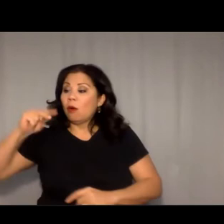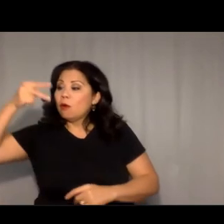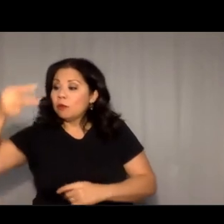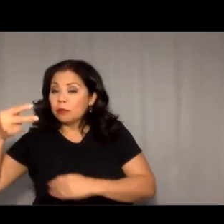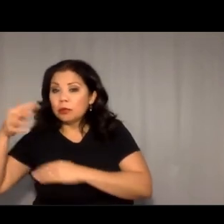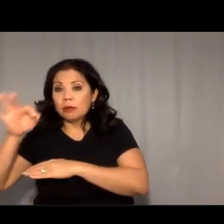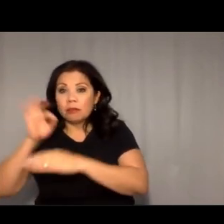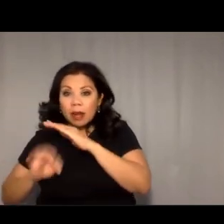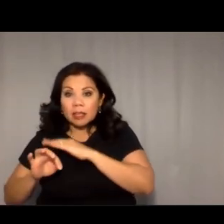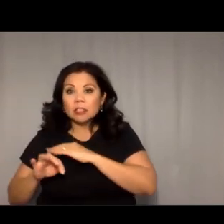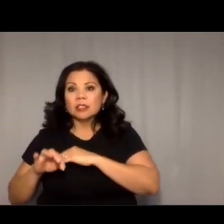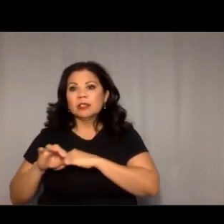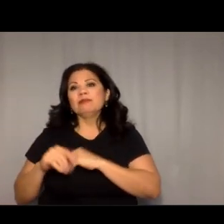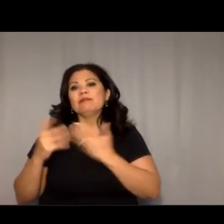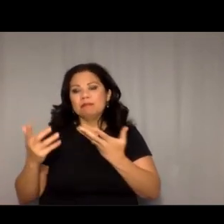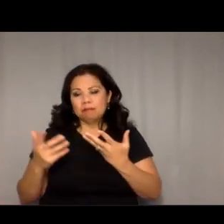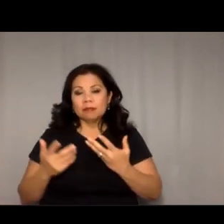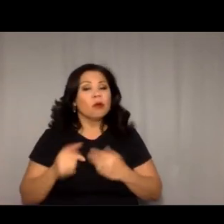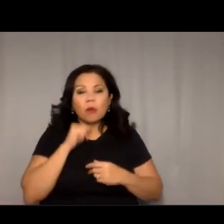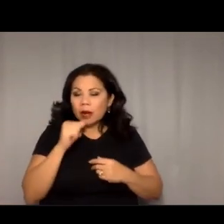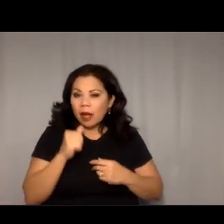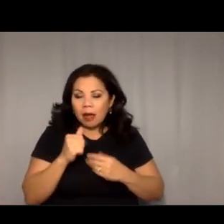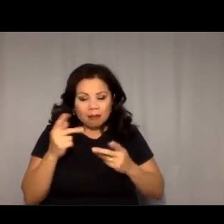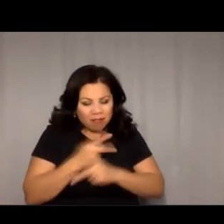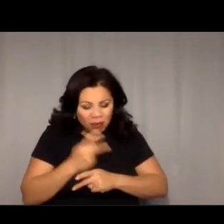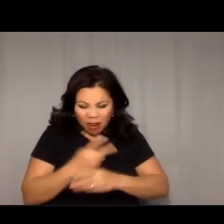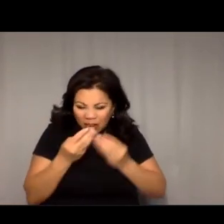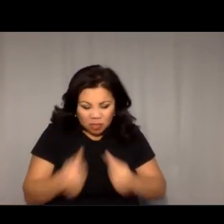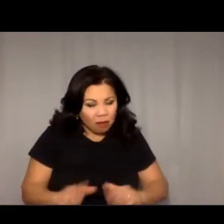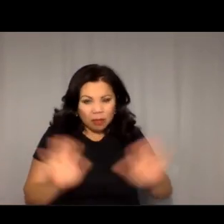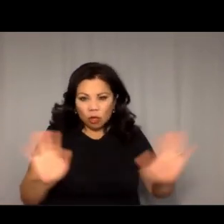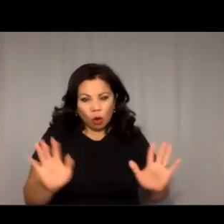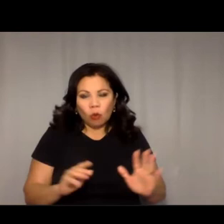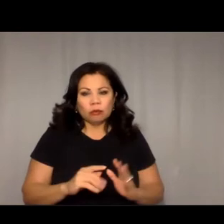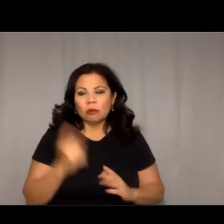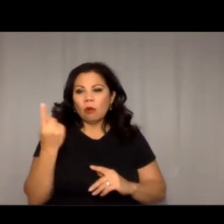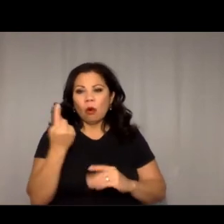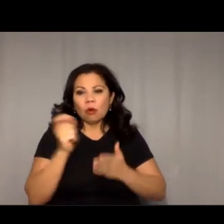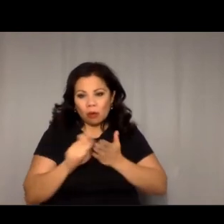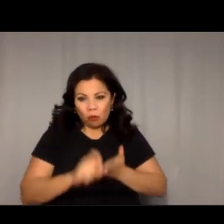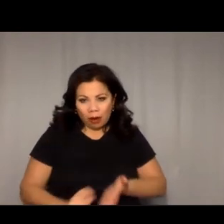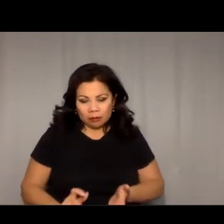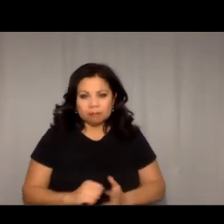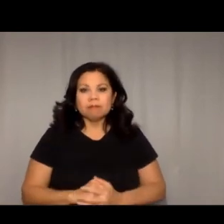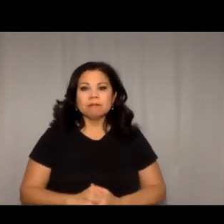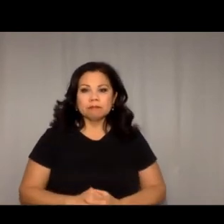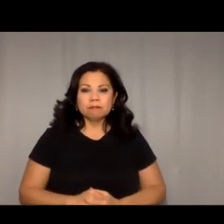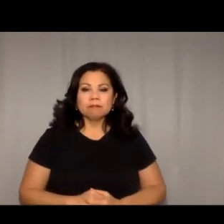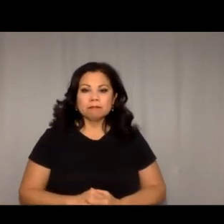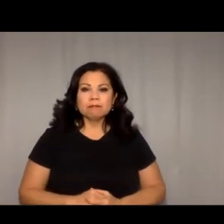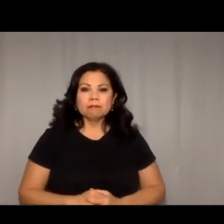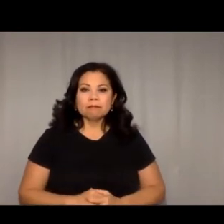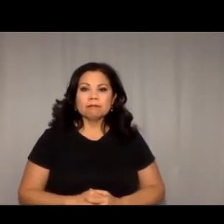Again, we're not solving it. Keep this one, keep the first one, change this to multiplication, and flip that